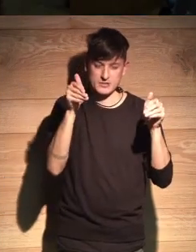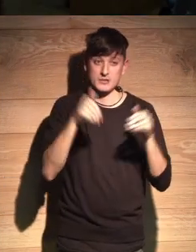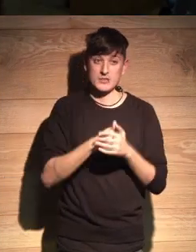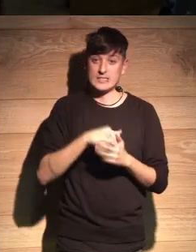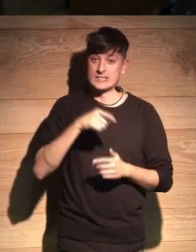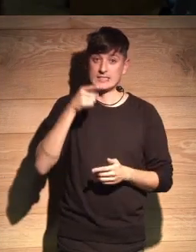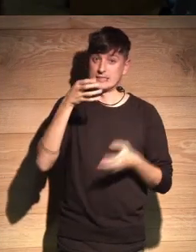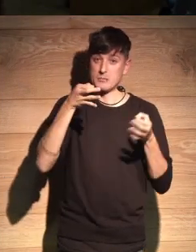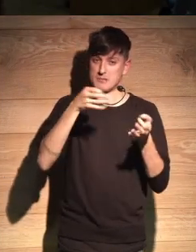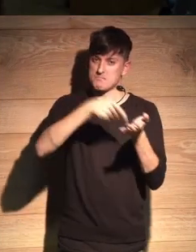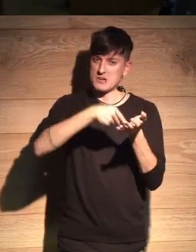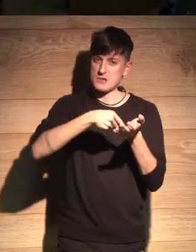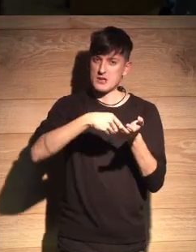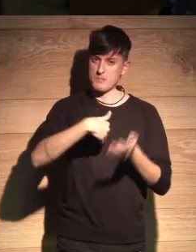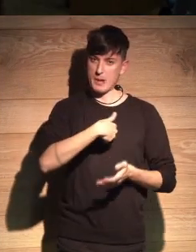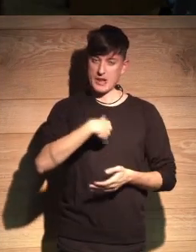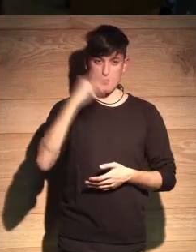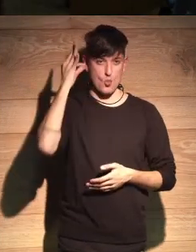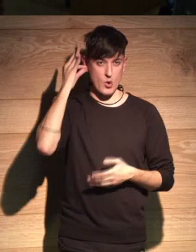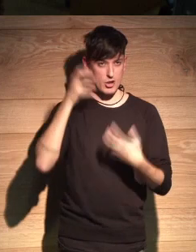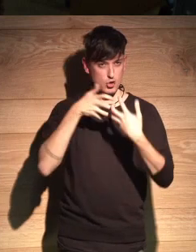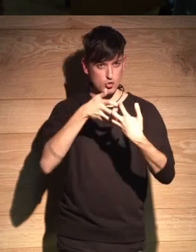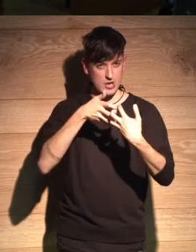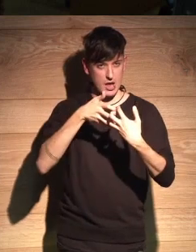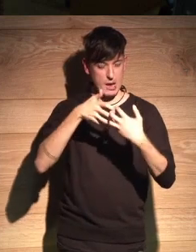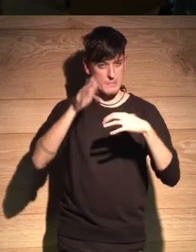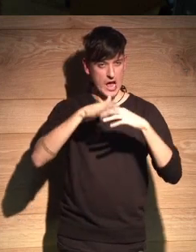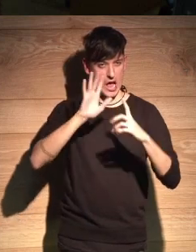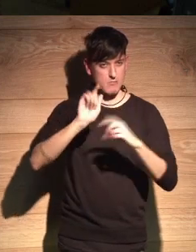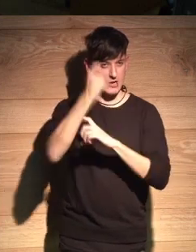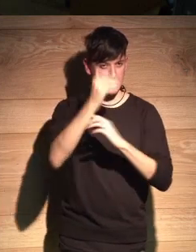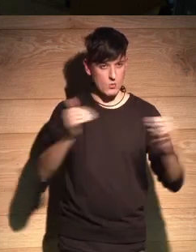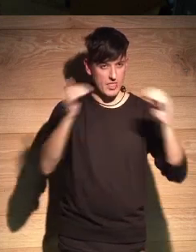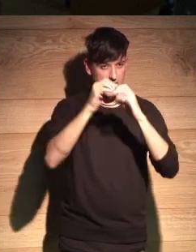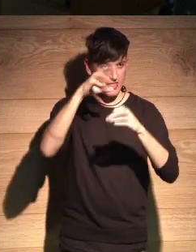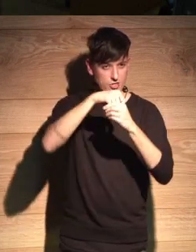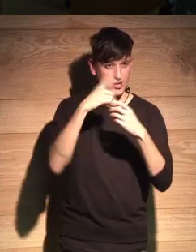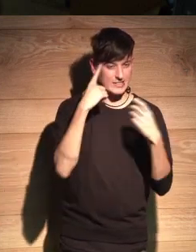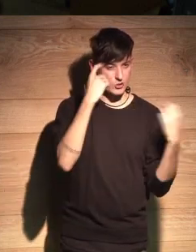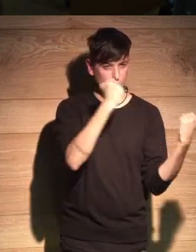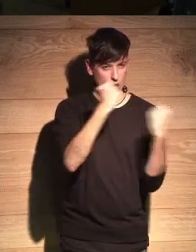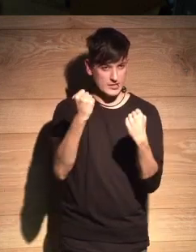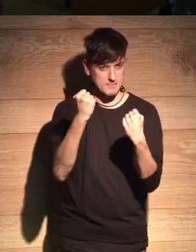who always claims the role of the woman and the fight for equality in the institutions.